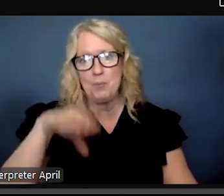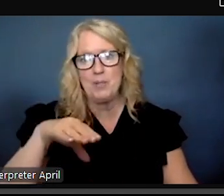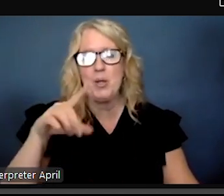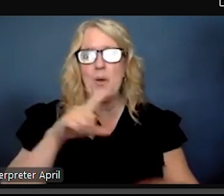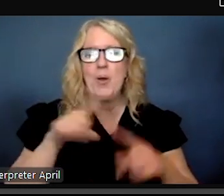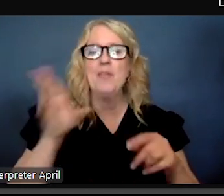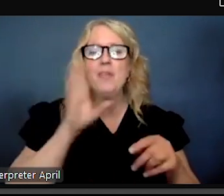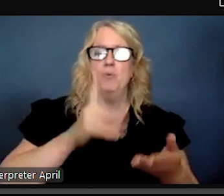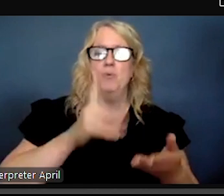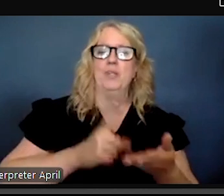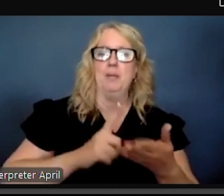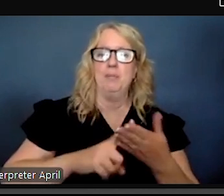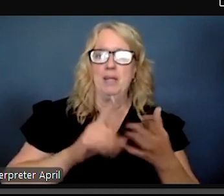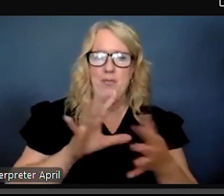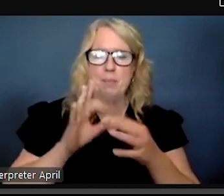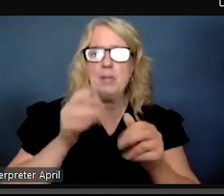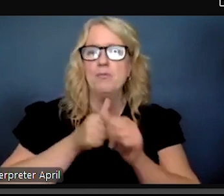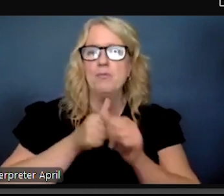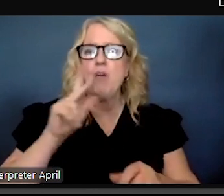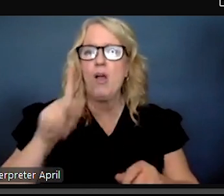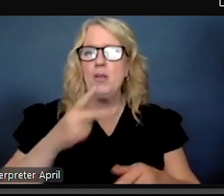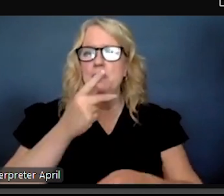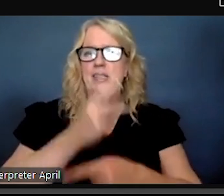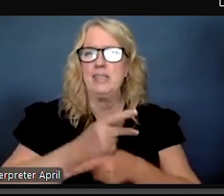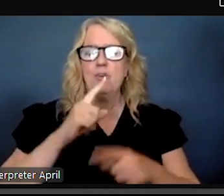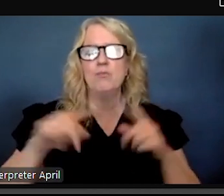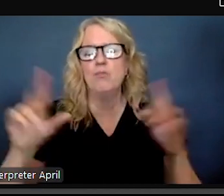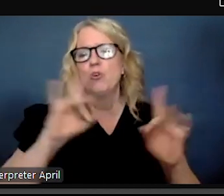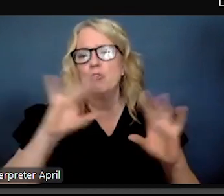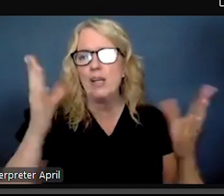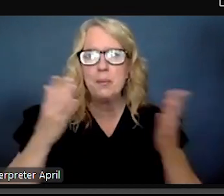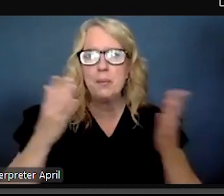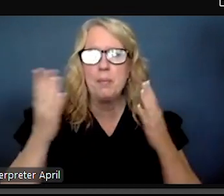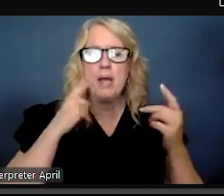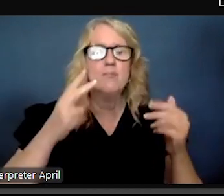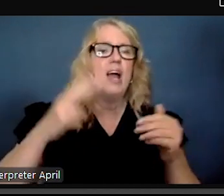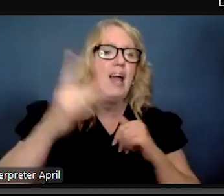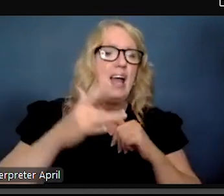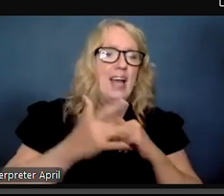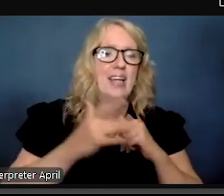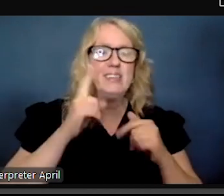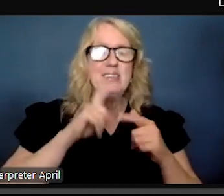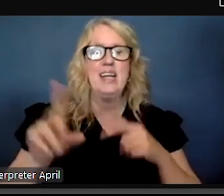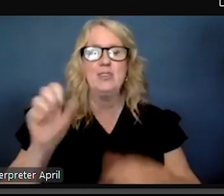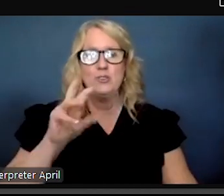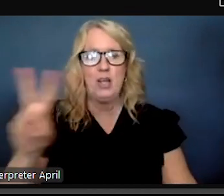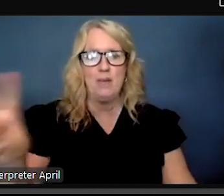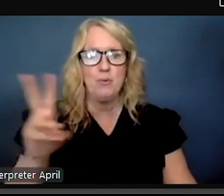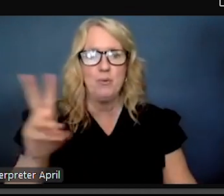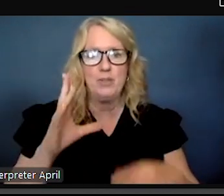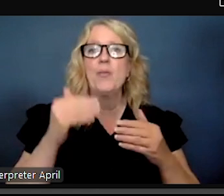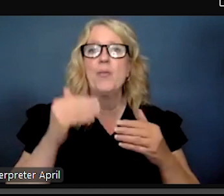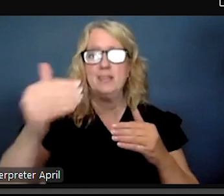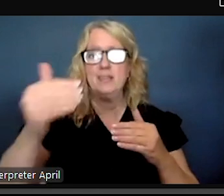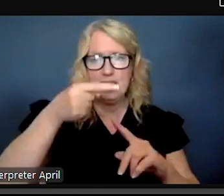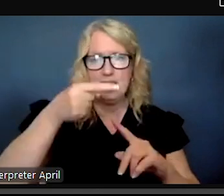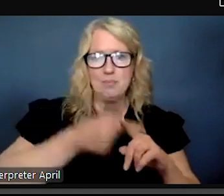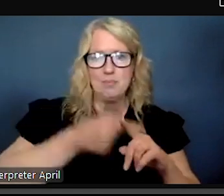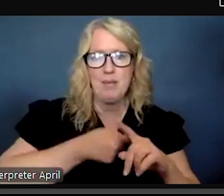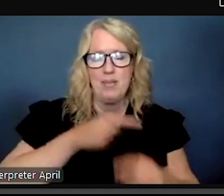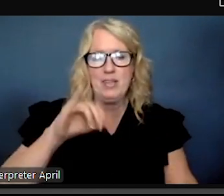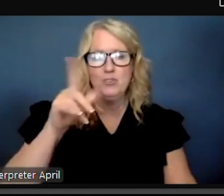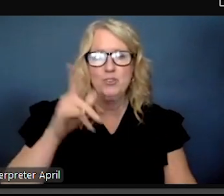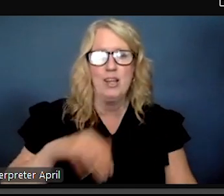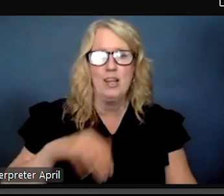going to be debating coordinating follow-up care in crisis services requires high-tech software solutions. So that's coming up next month,